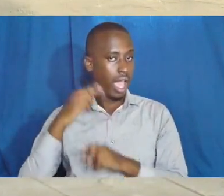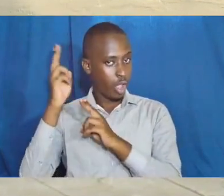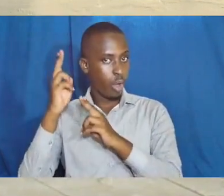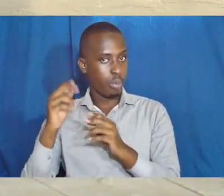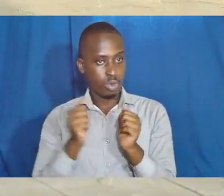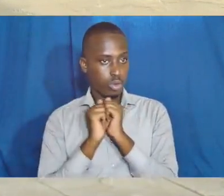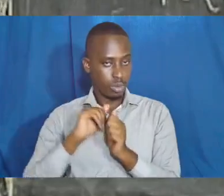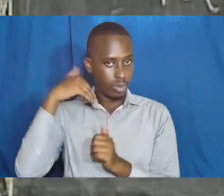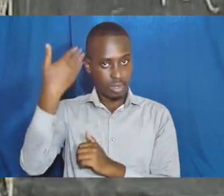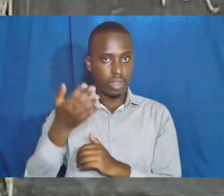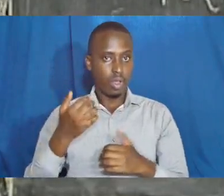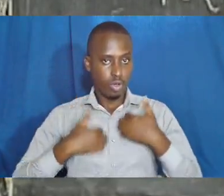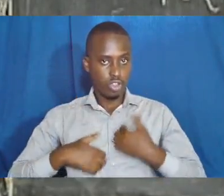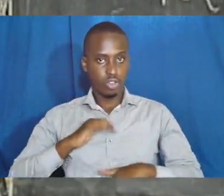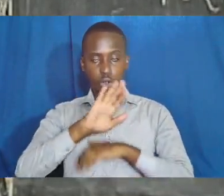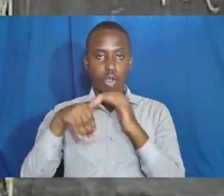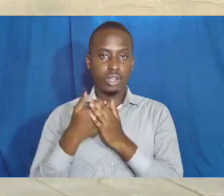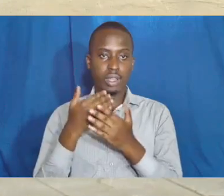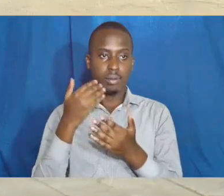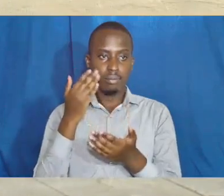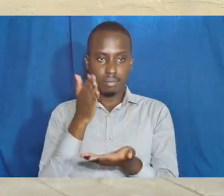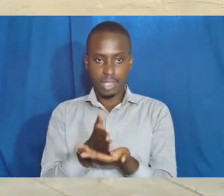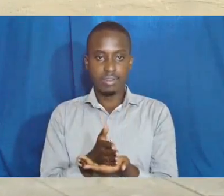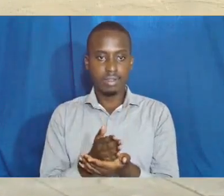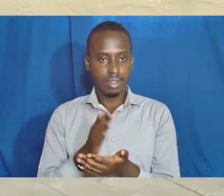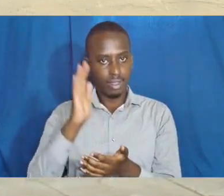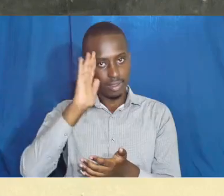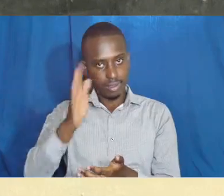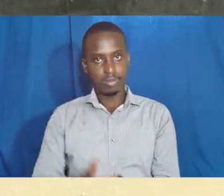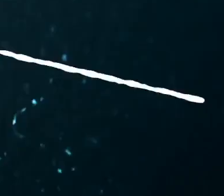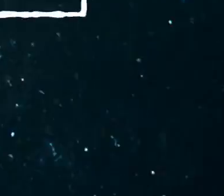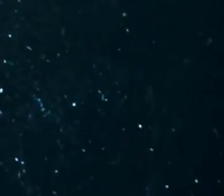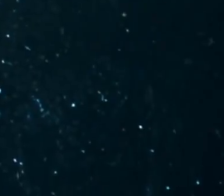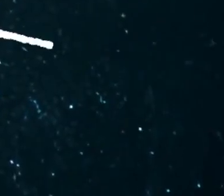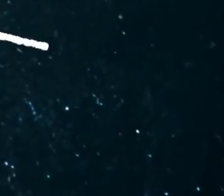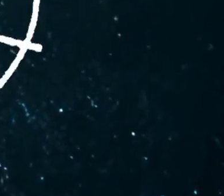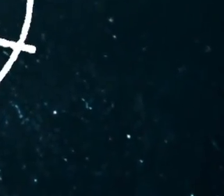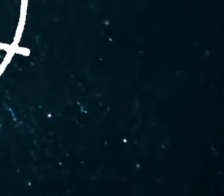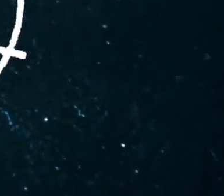you will be together. I wish you the best. See you again. Bye.